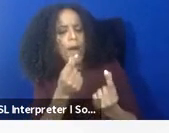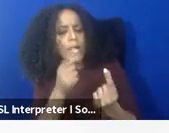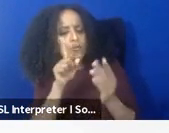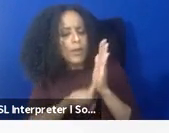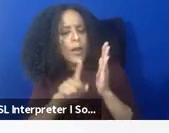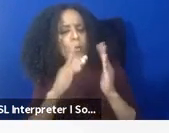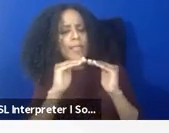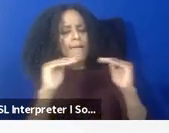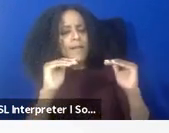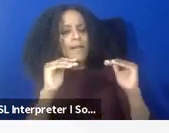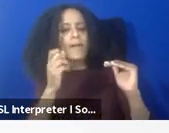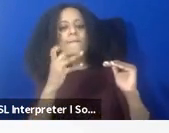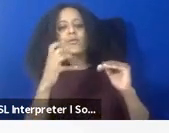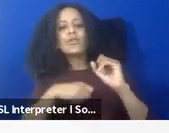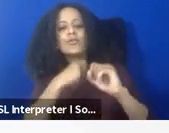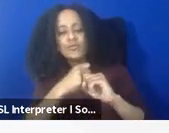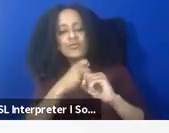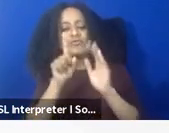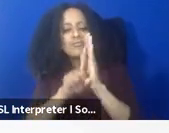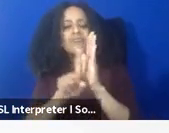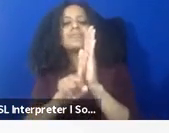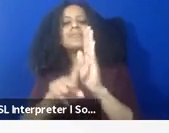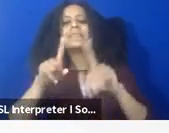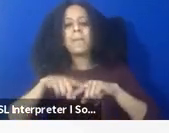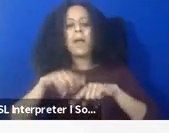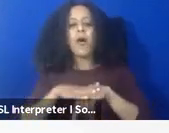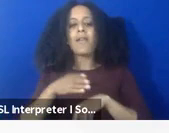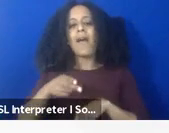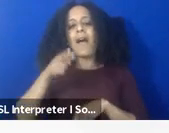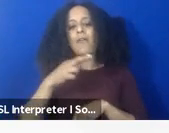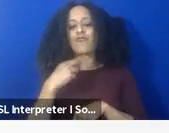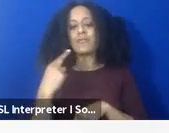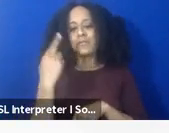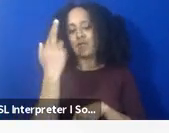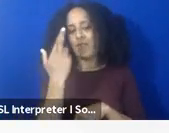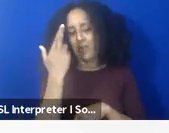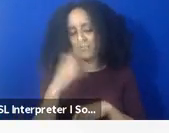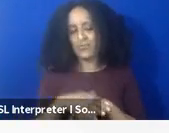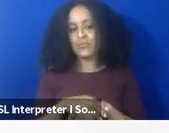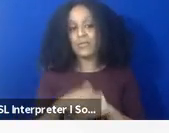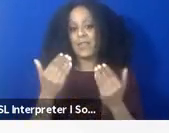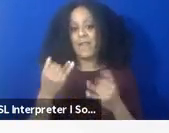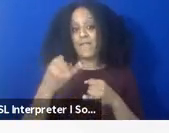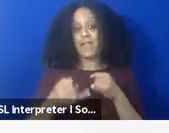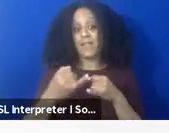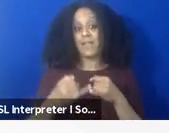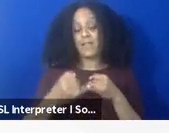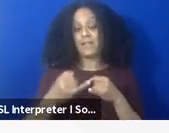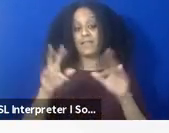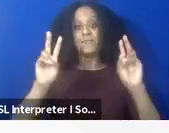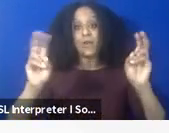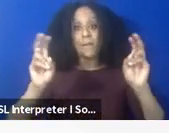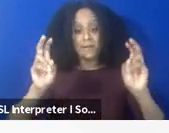years or more often, depending on high risk factors. So finally, we're going to move into the topic of prevention